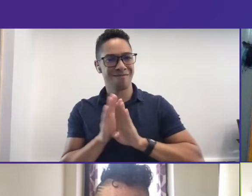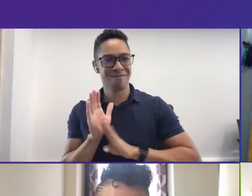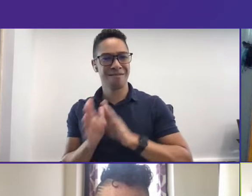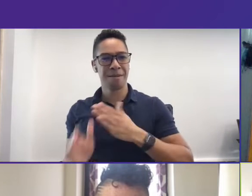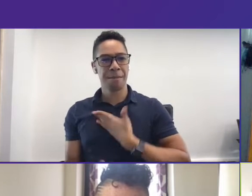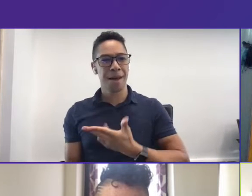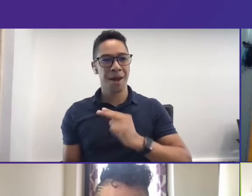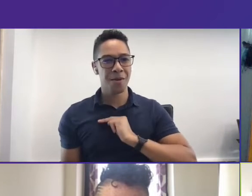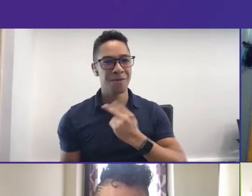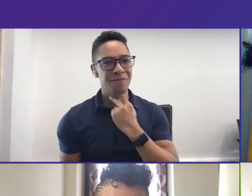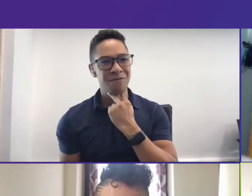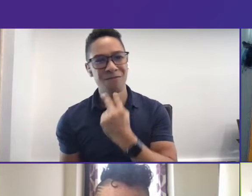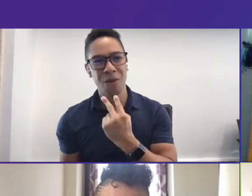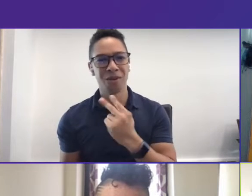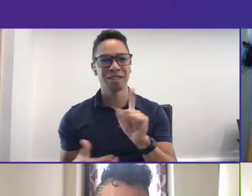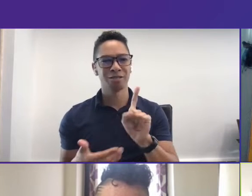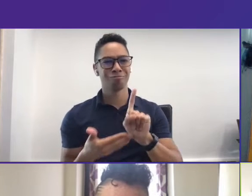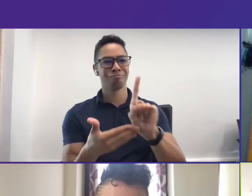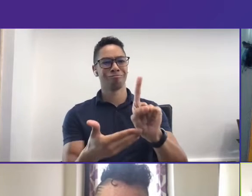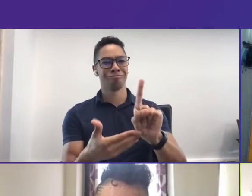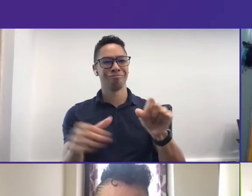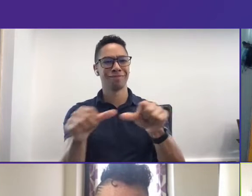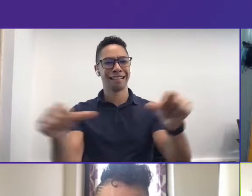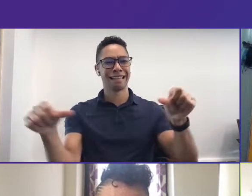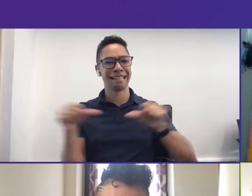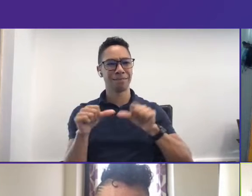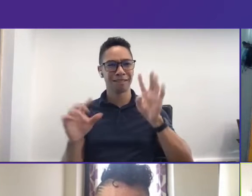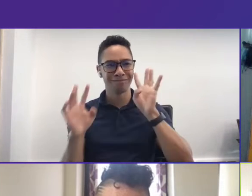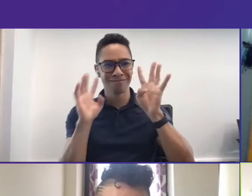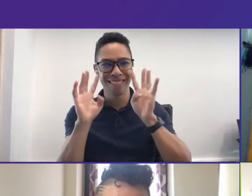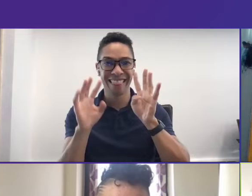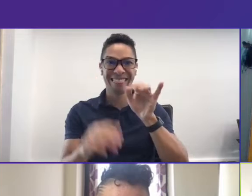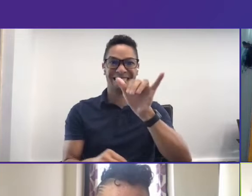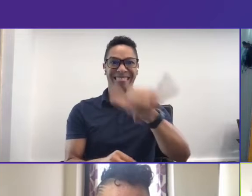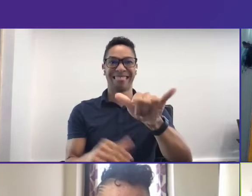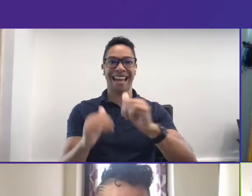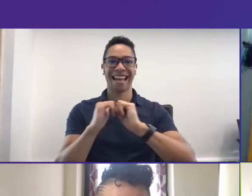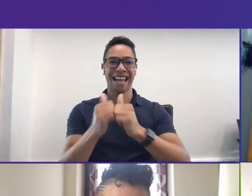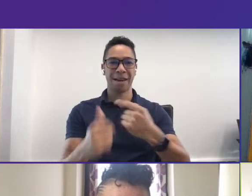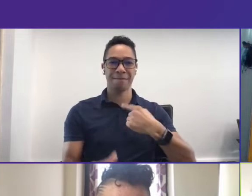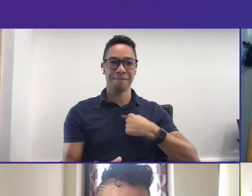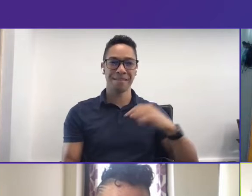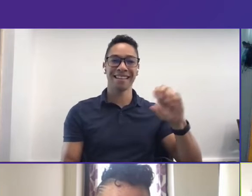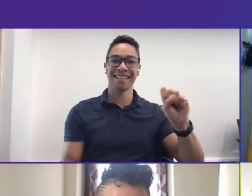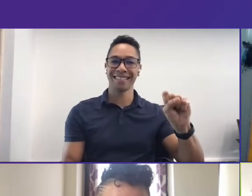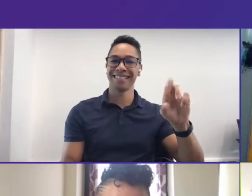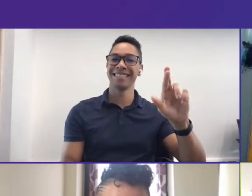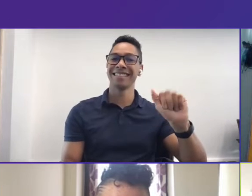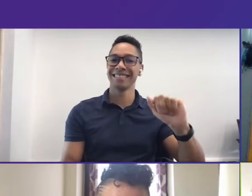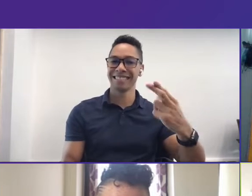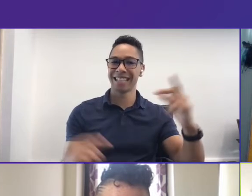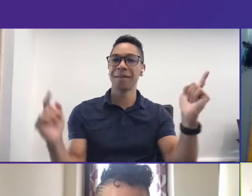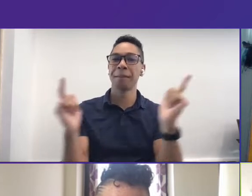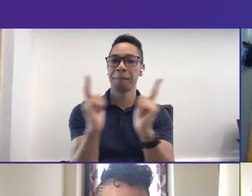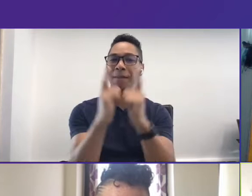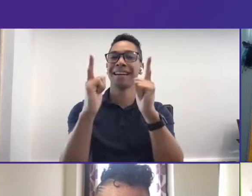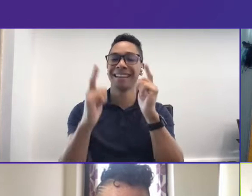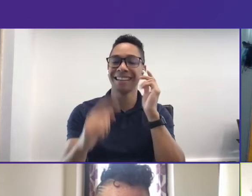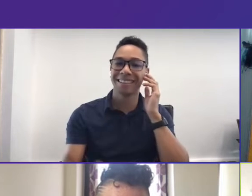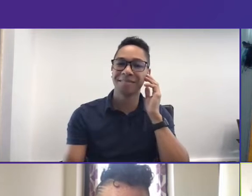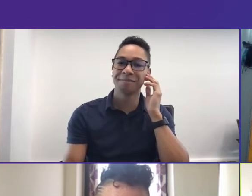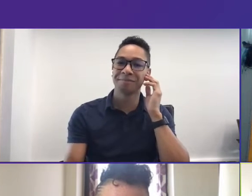can find my space to be creative. That's how I met Sarah. And we constantly had these